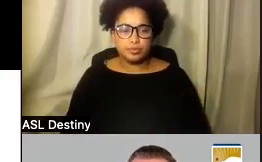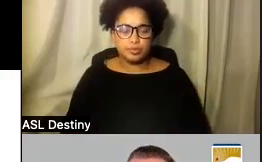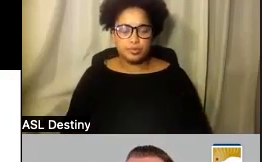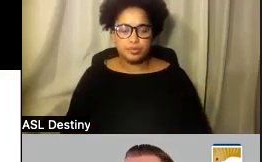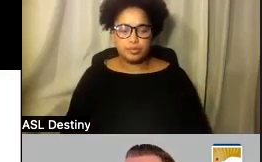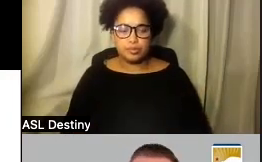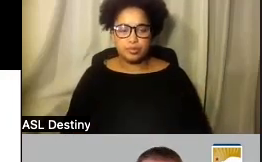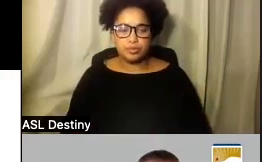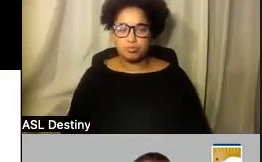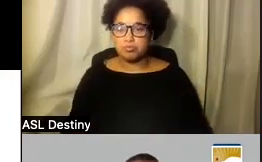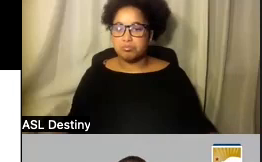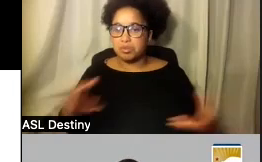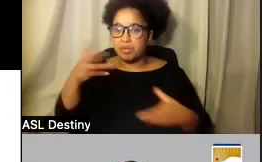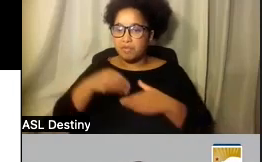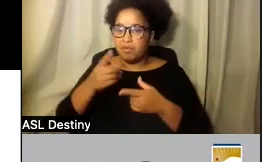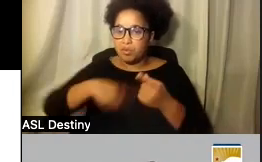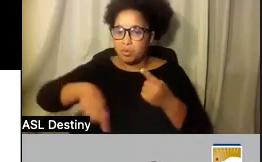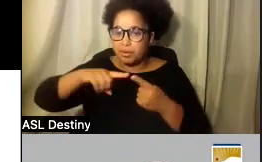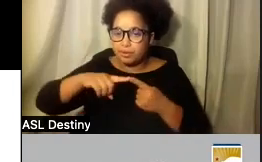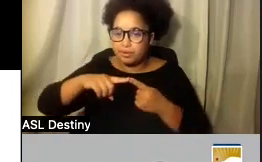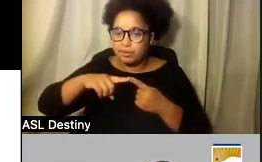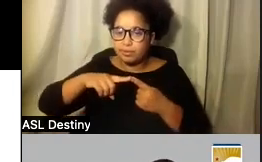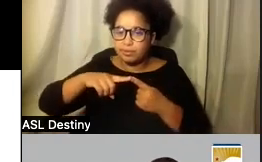So when can you get involved?